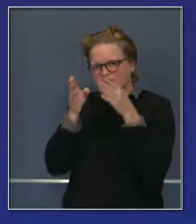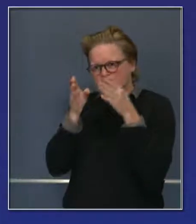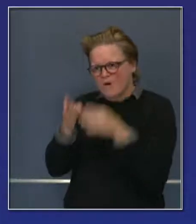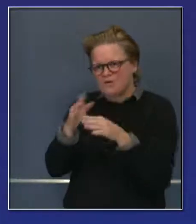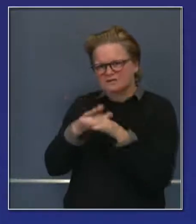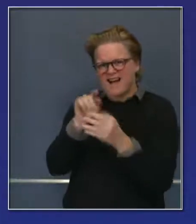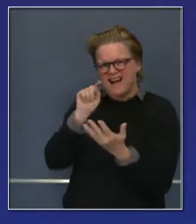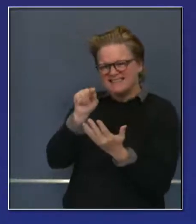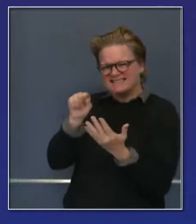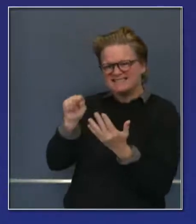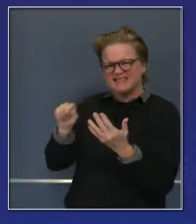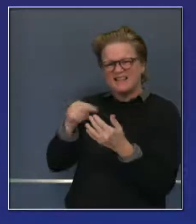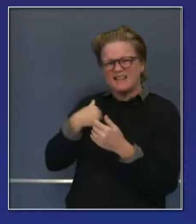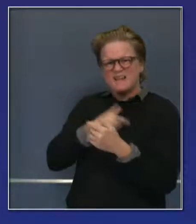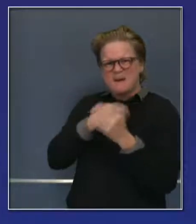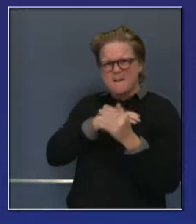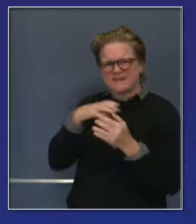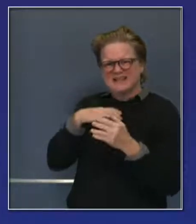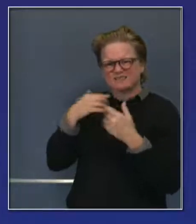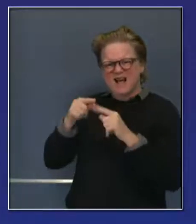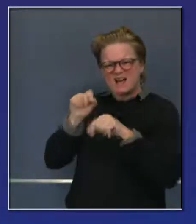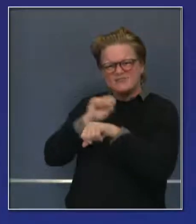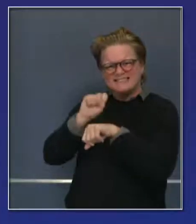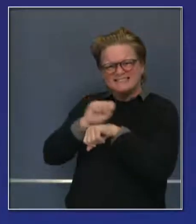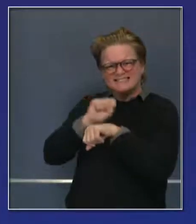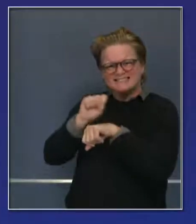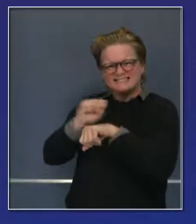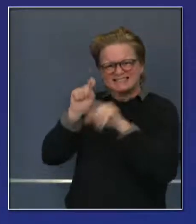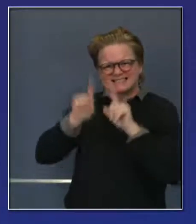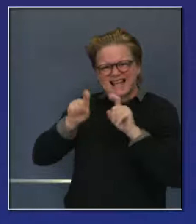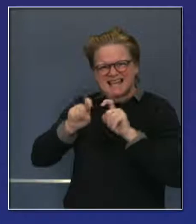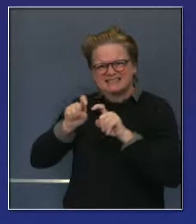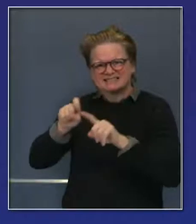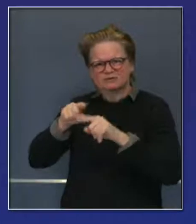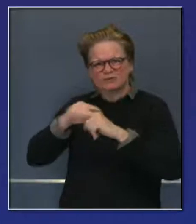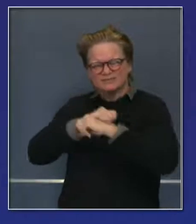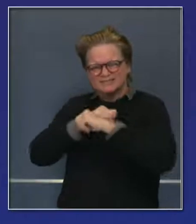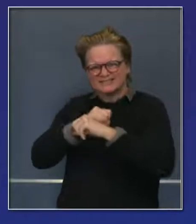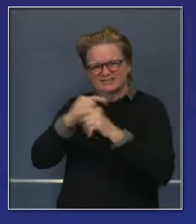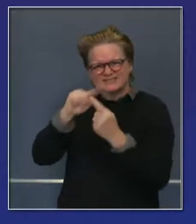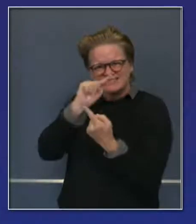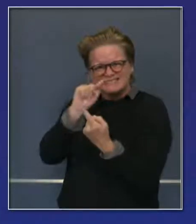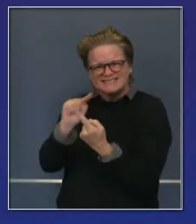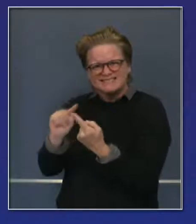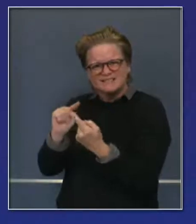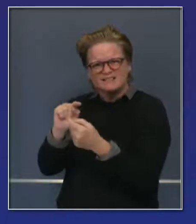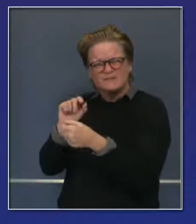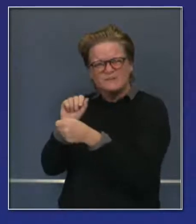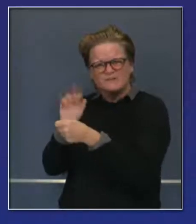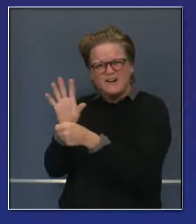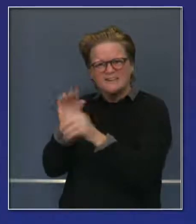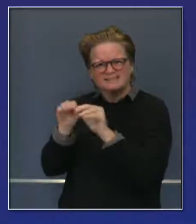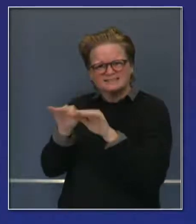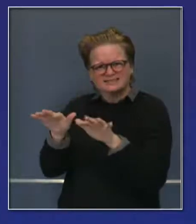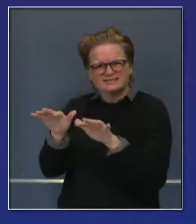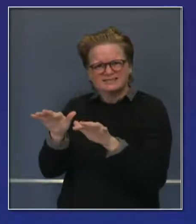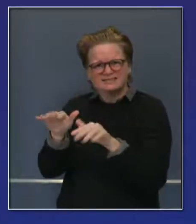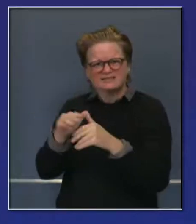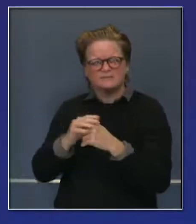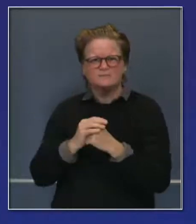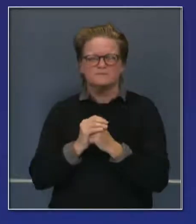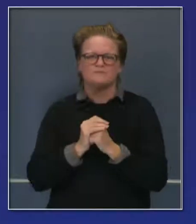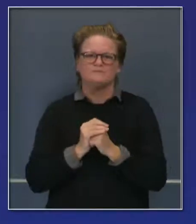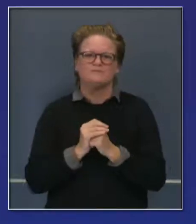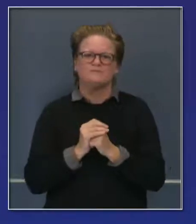mitigated the spread of this virus so effectively disproportionately here in the state of